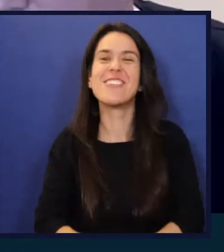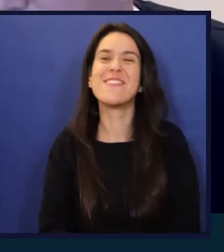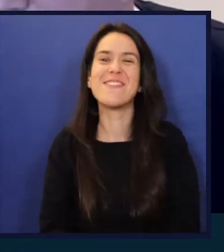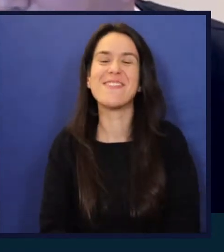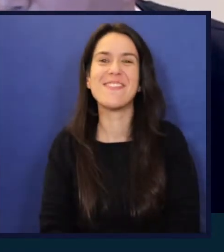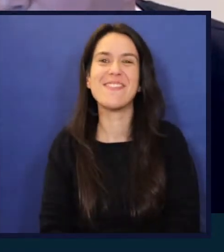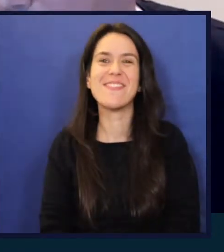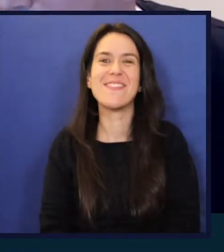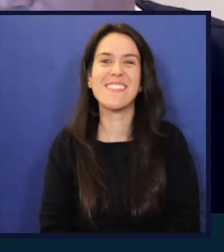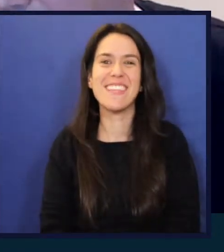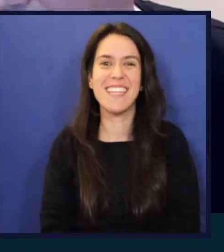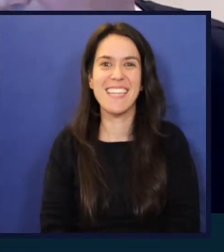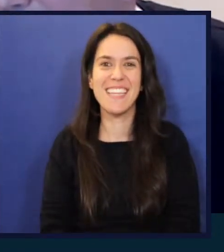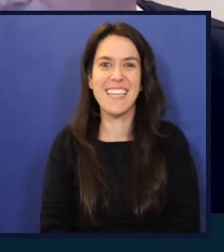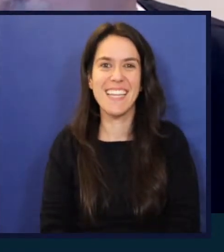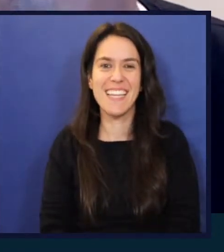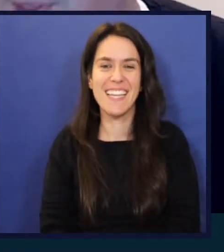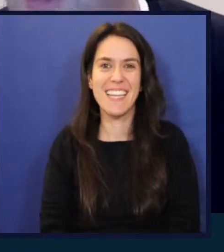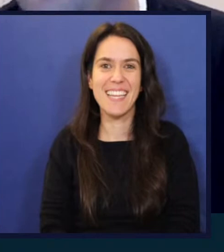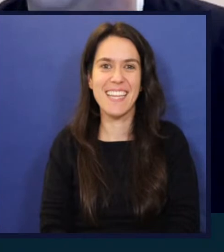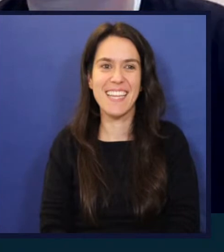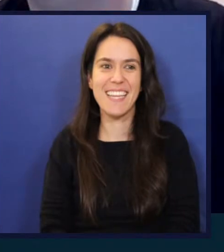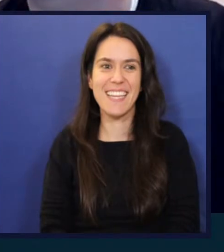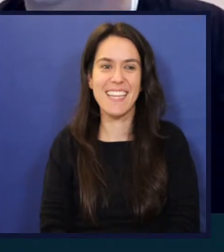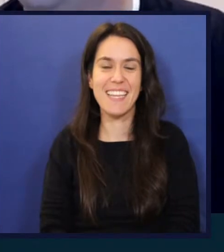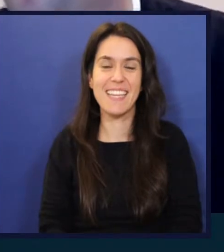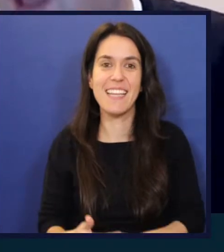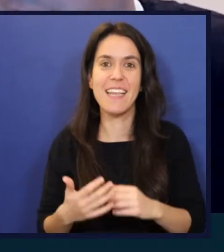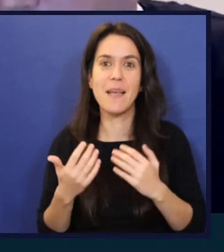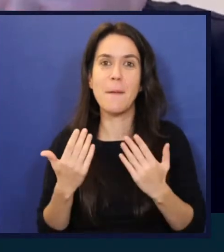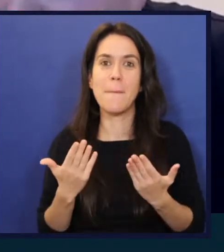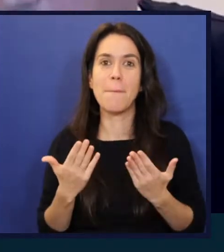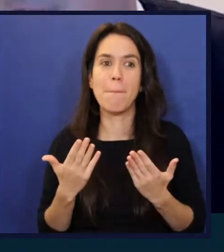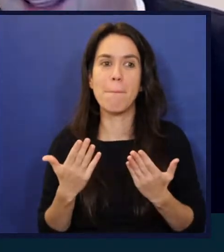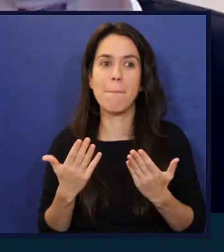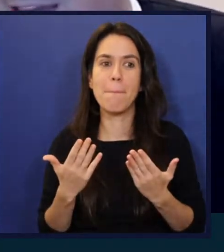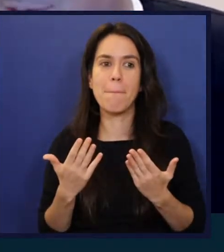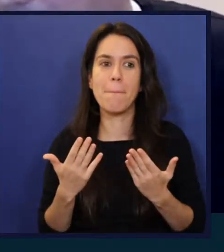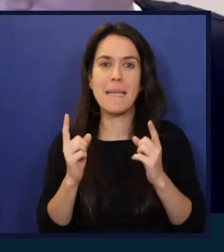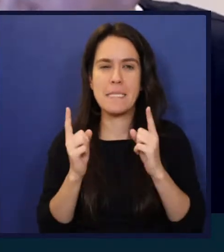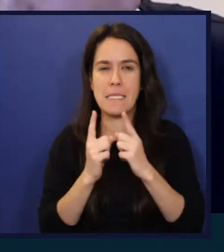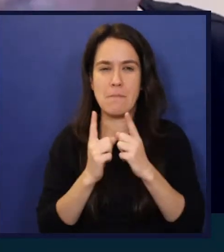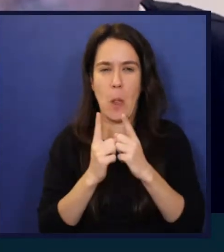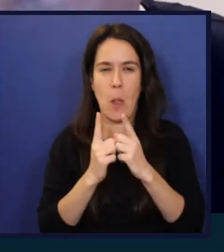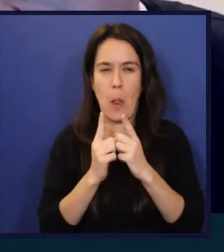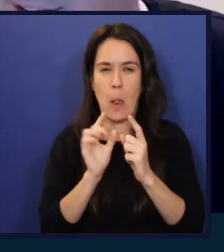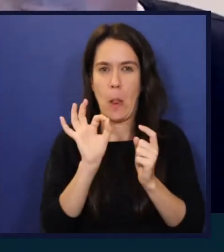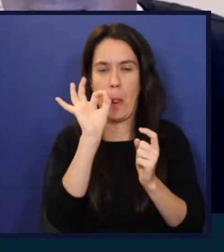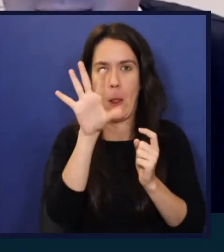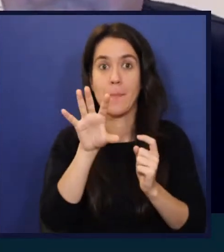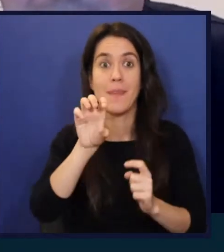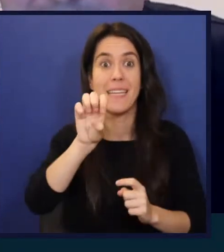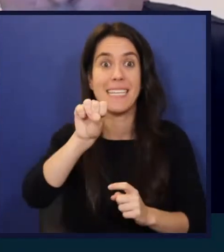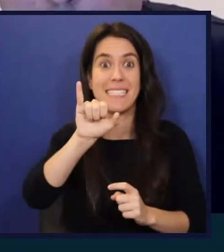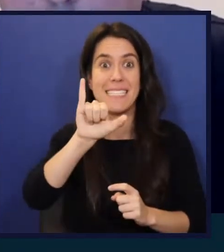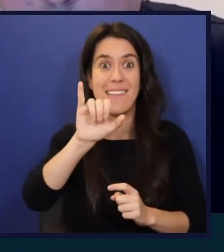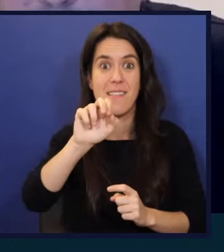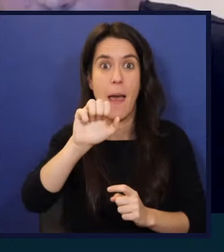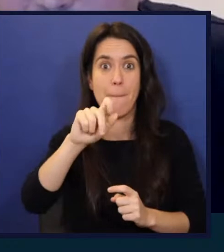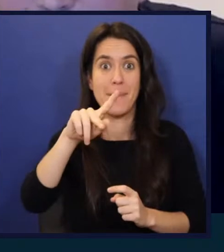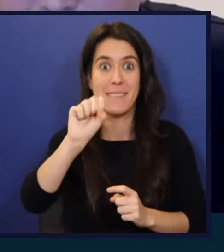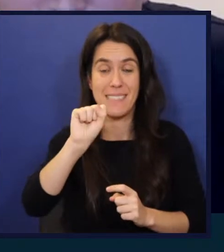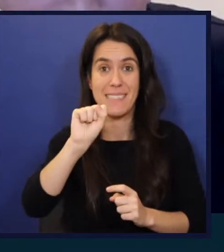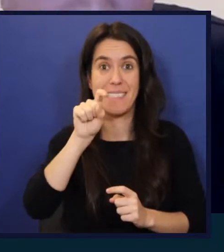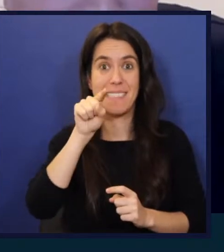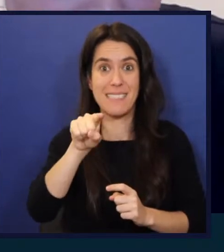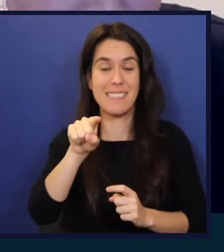that's a small one because we have Azure Synapse Workspace, which